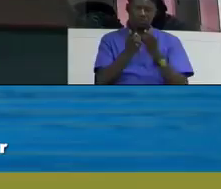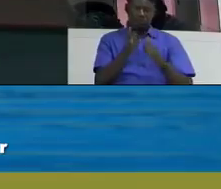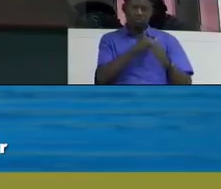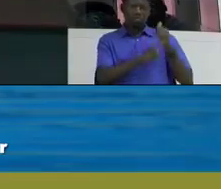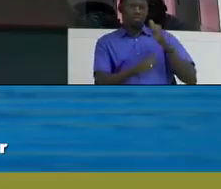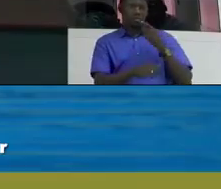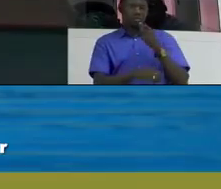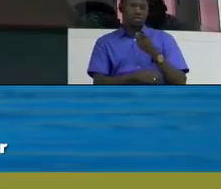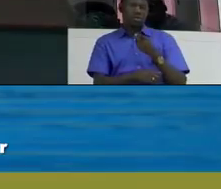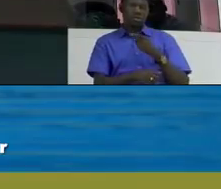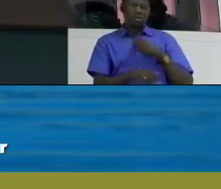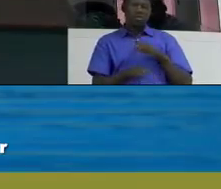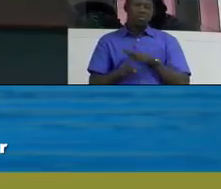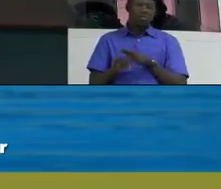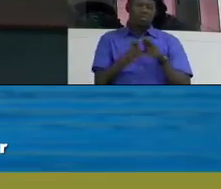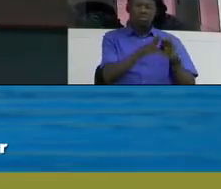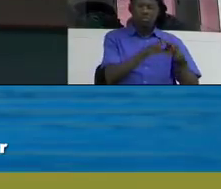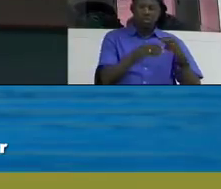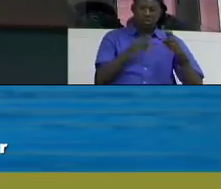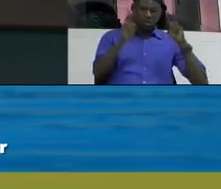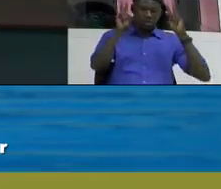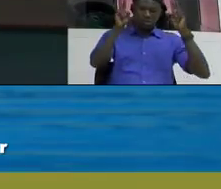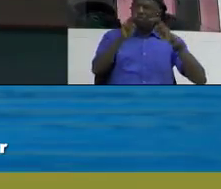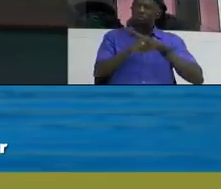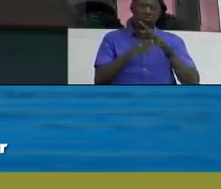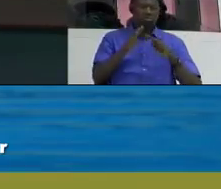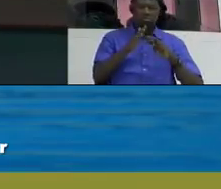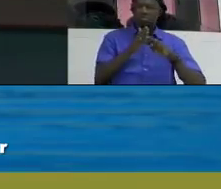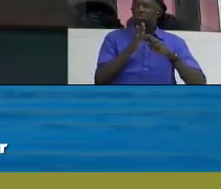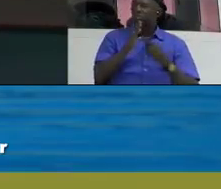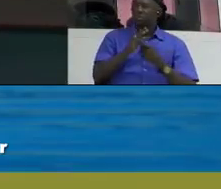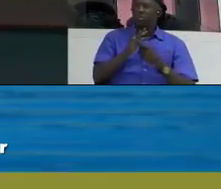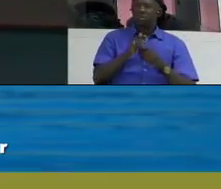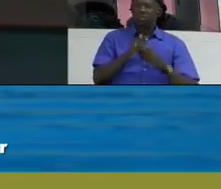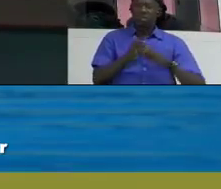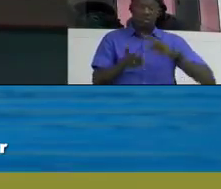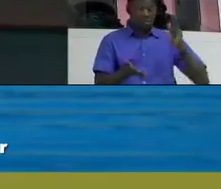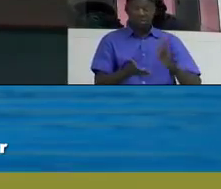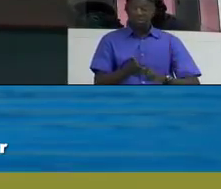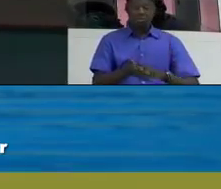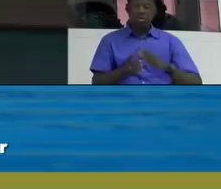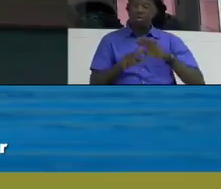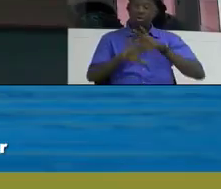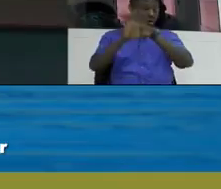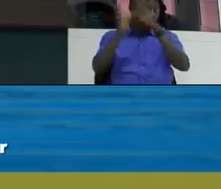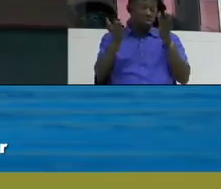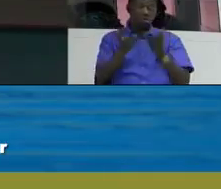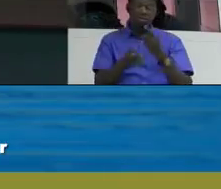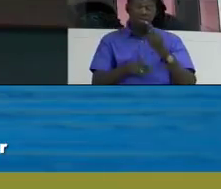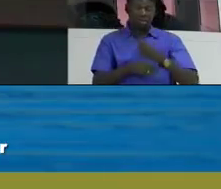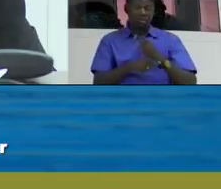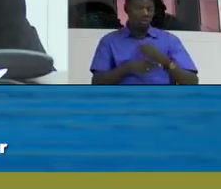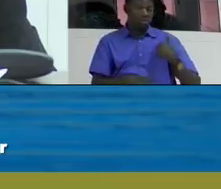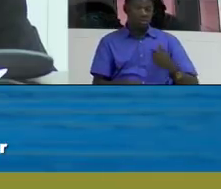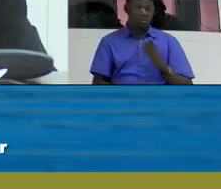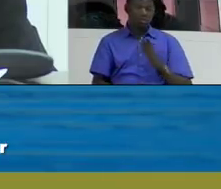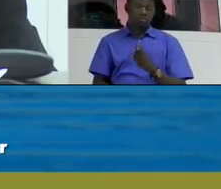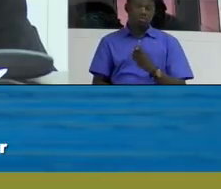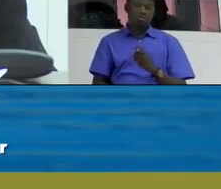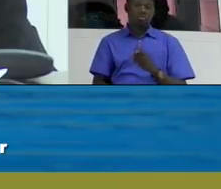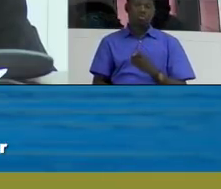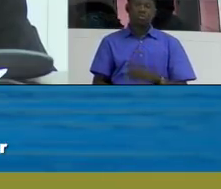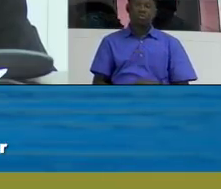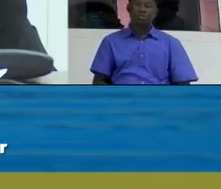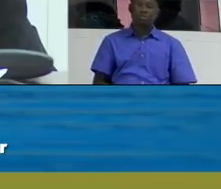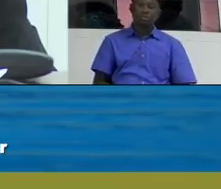The move by Jaime was not necessarily endorsed by all Gambians. Would you agree? I would